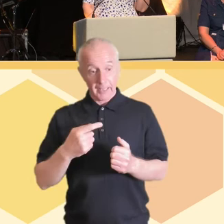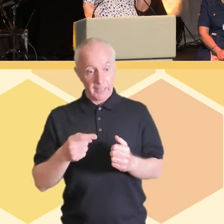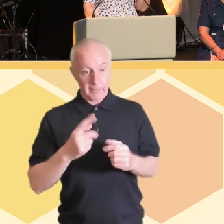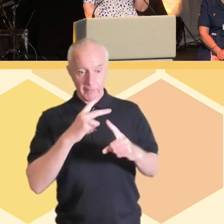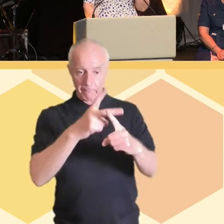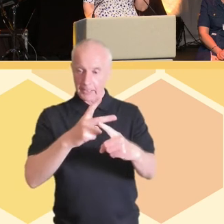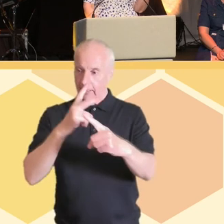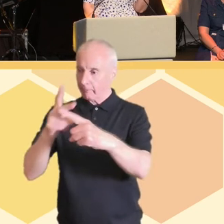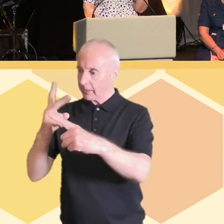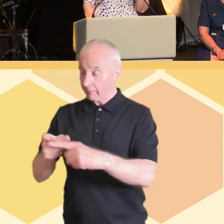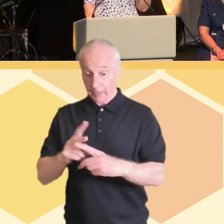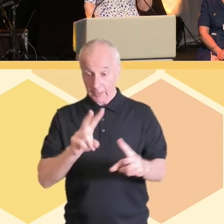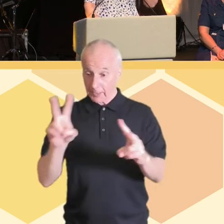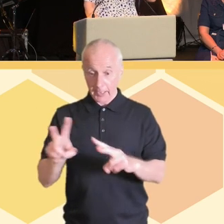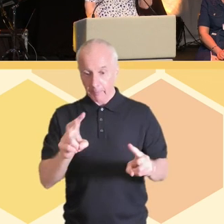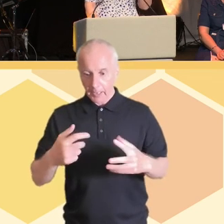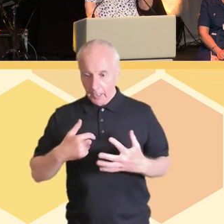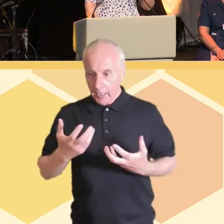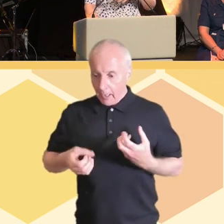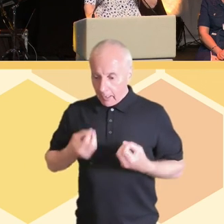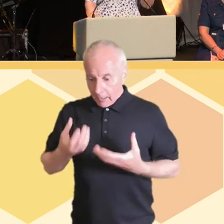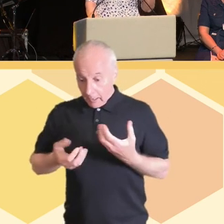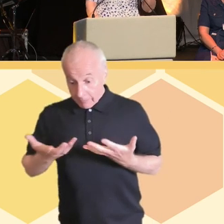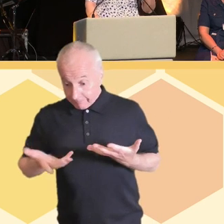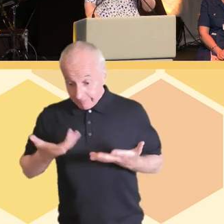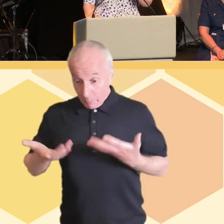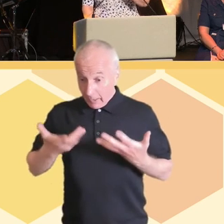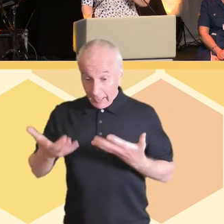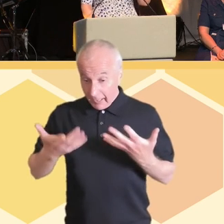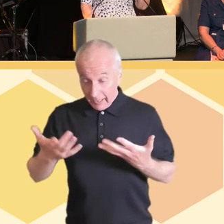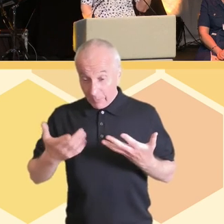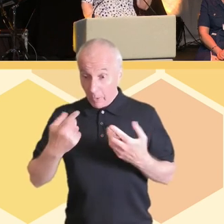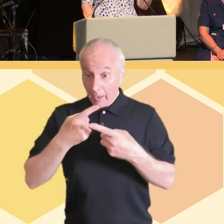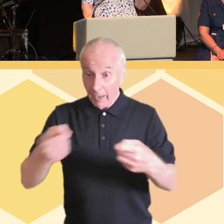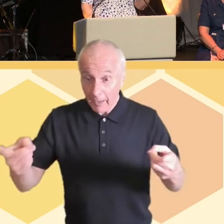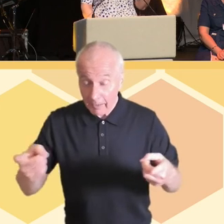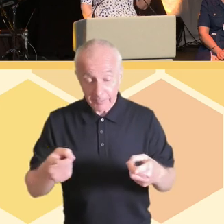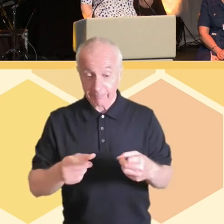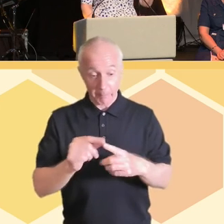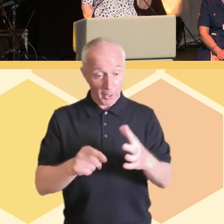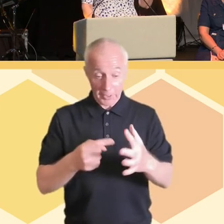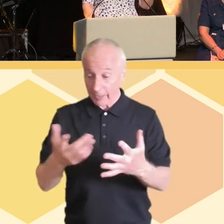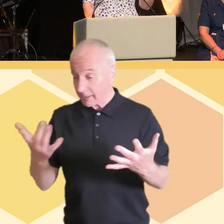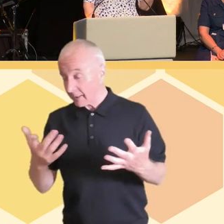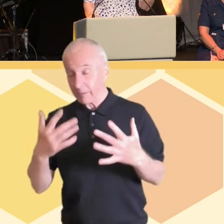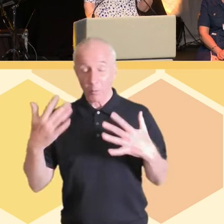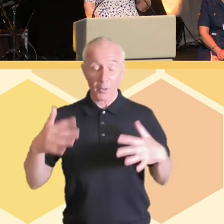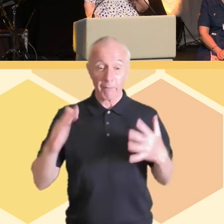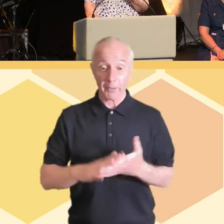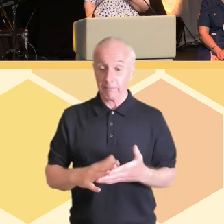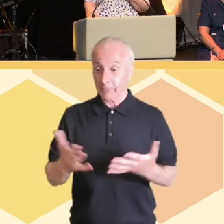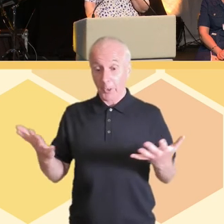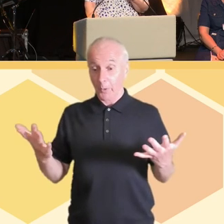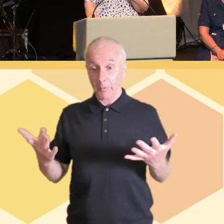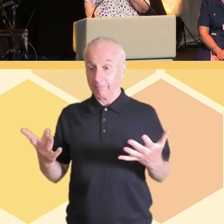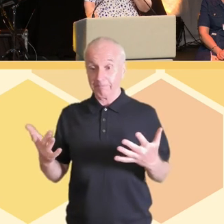And I'm often bursting with it. I just want to say, wow, it's so amazing. There's so many amazing people and projects, and it's just wonderful. So yeah, let's just